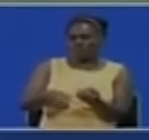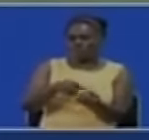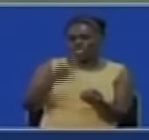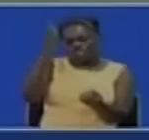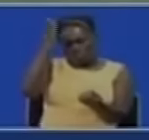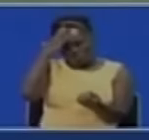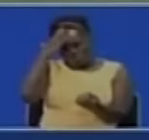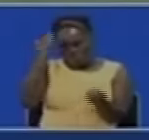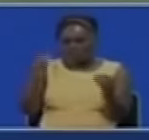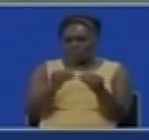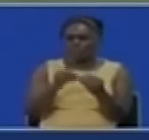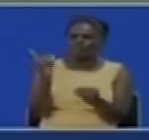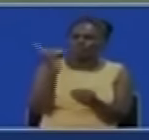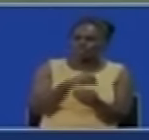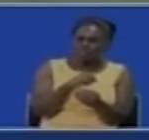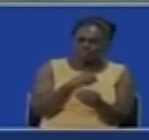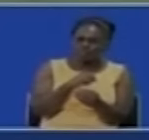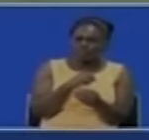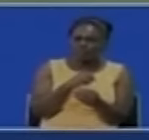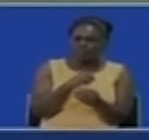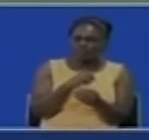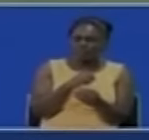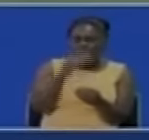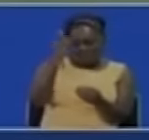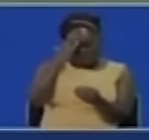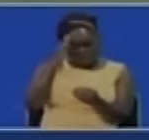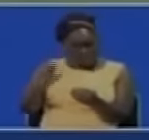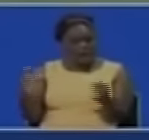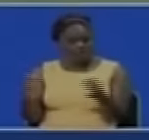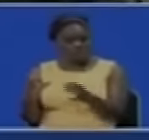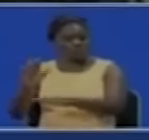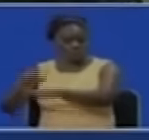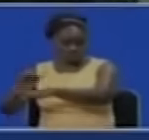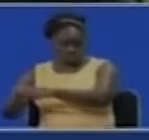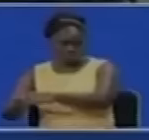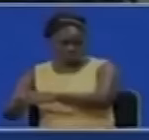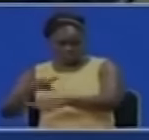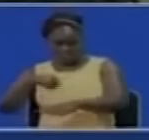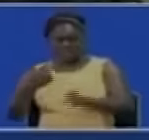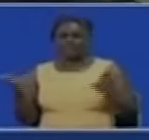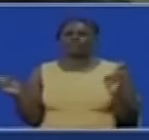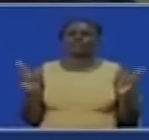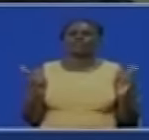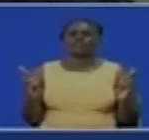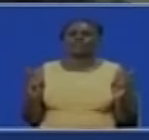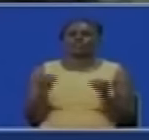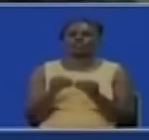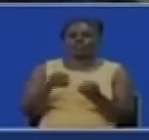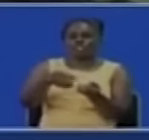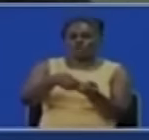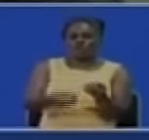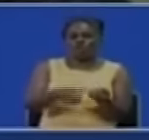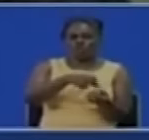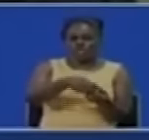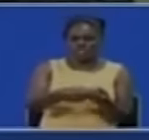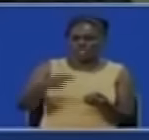them in the league, and you know, we know how we fare with them. We are ready to take on Orange, we are ready to take on